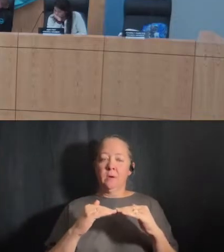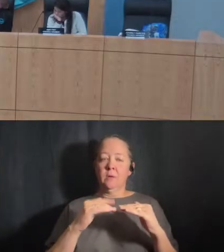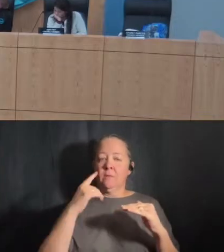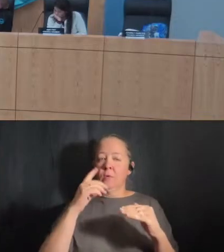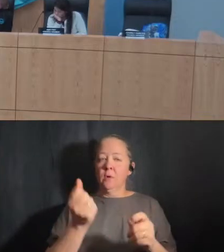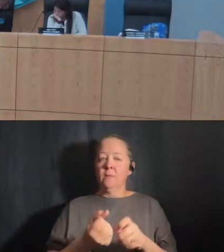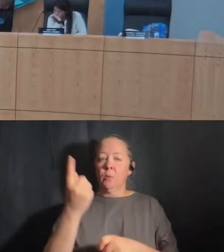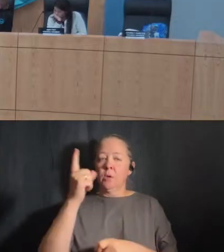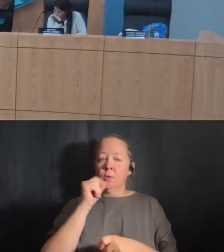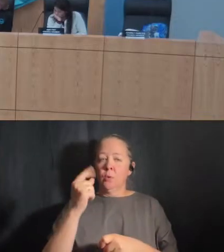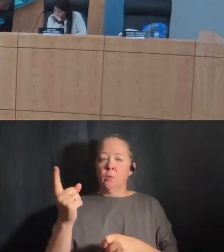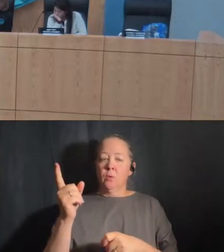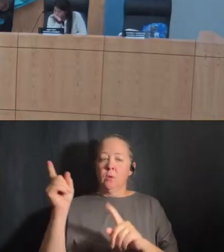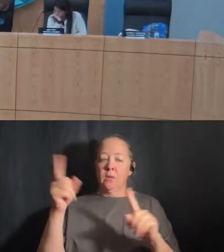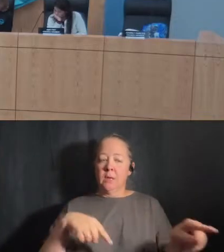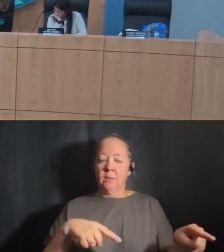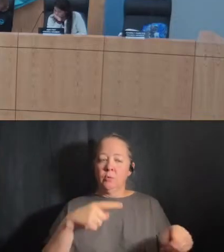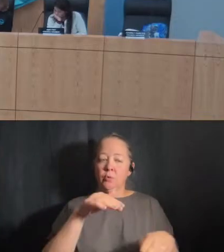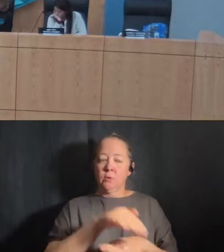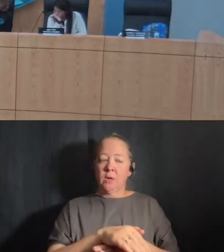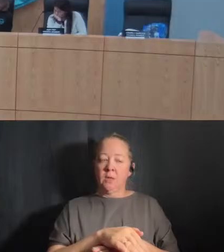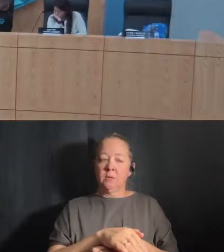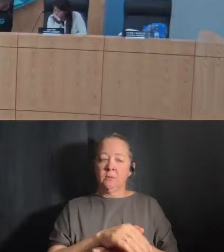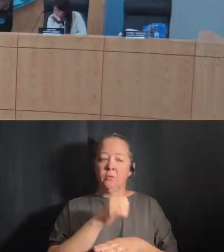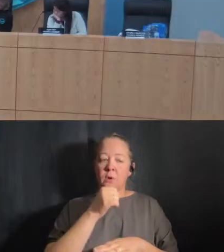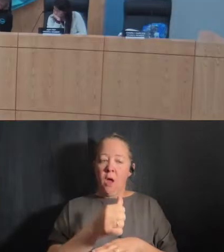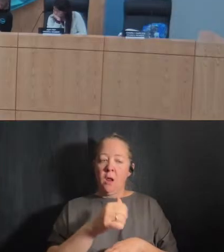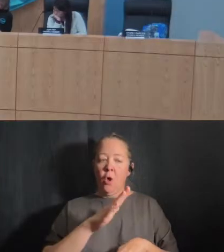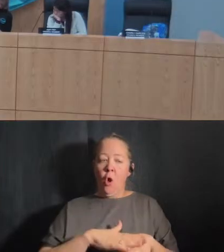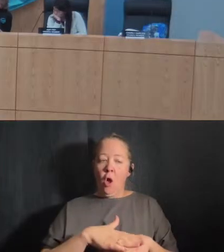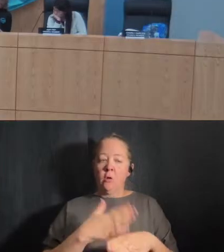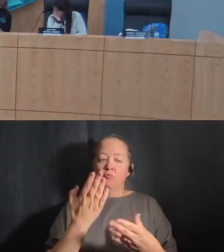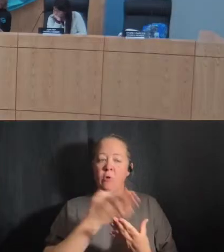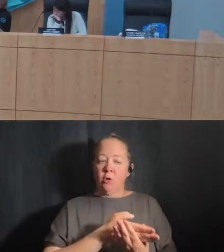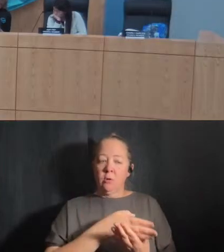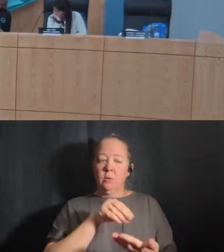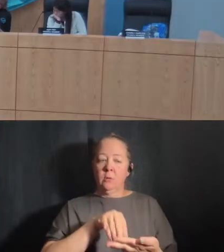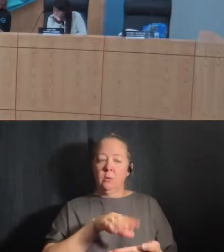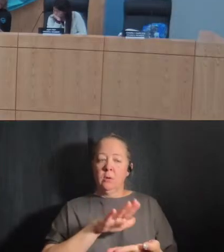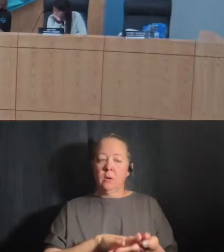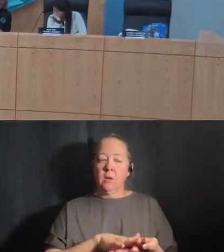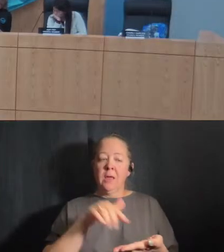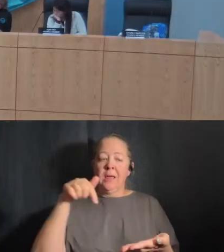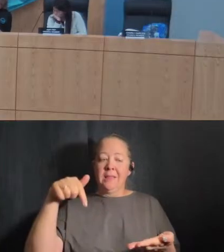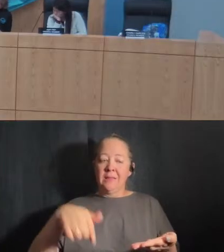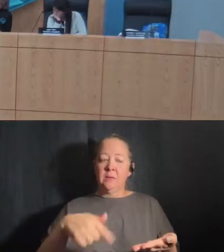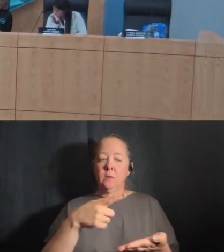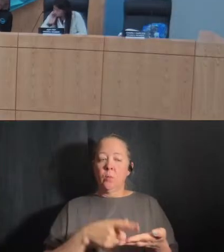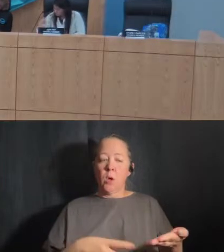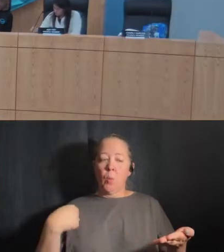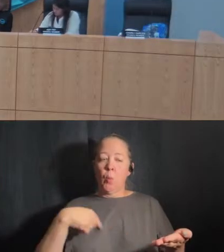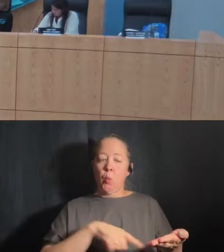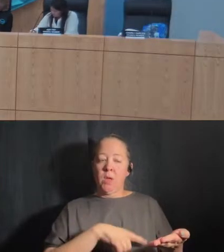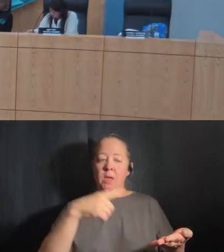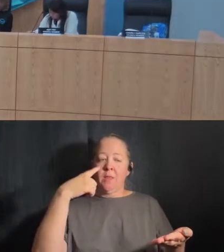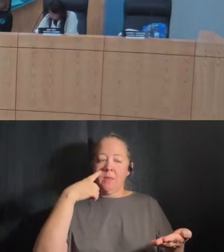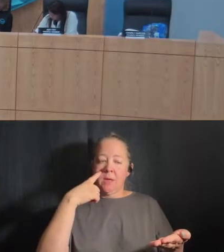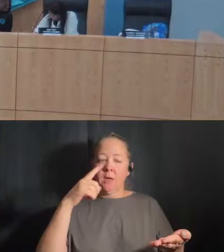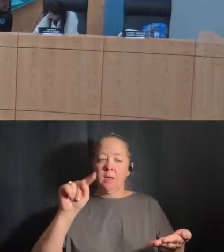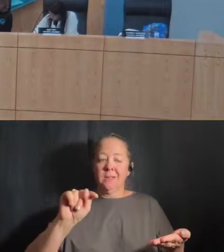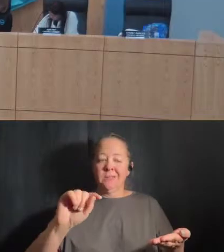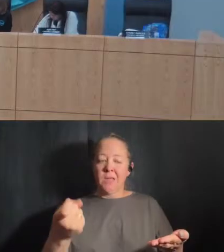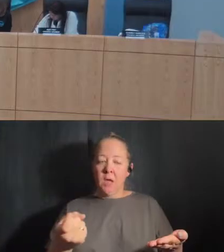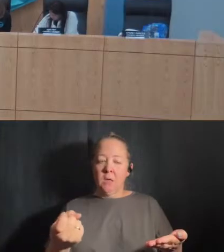to not go on record to say, this is what we think the tax rate should be. It's not like we cut enough